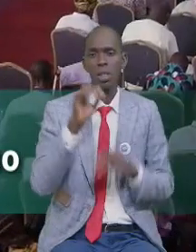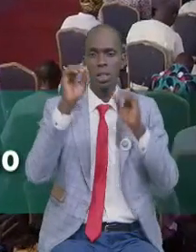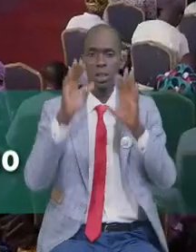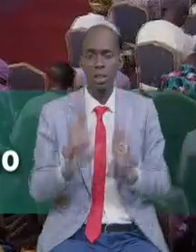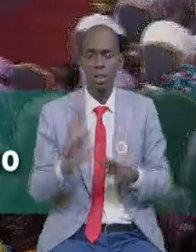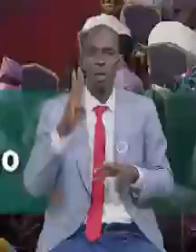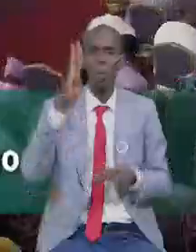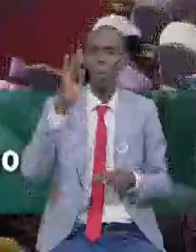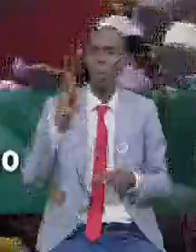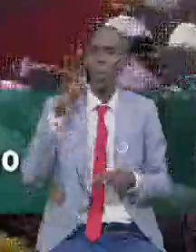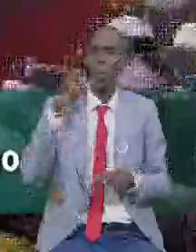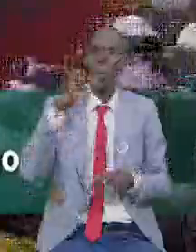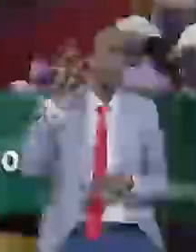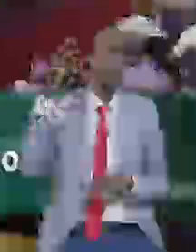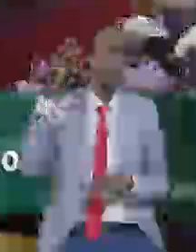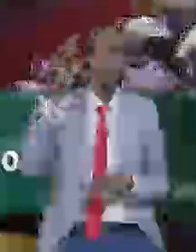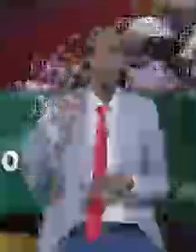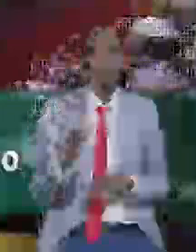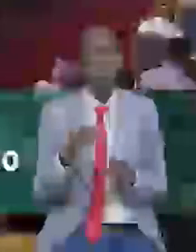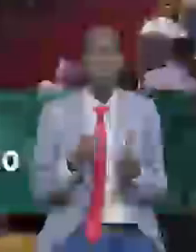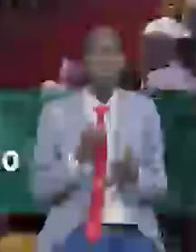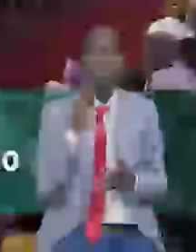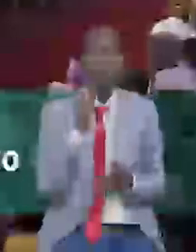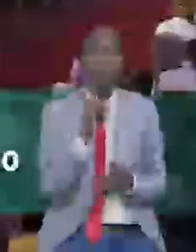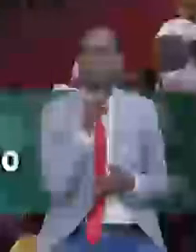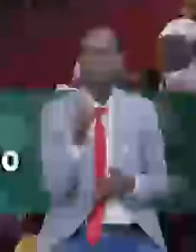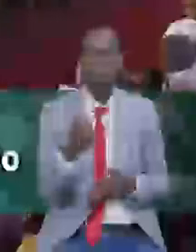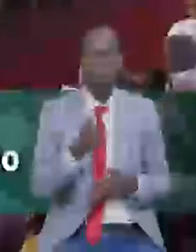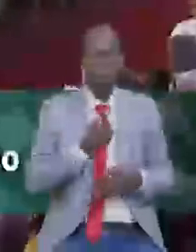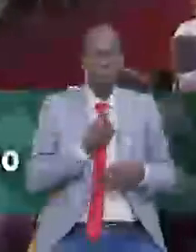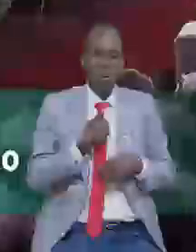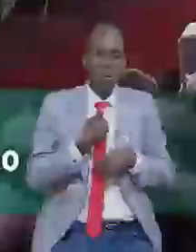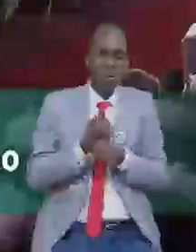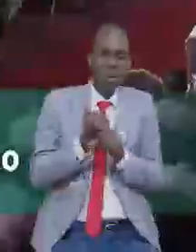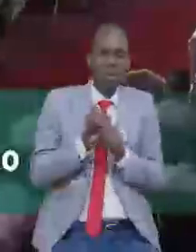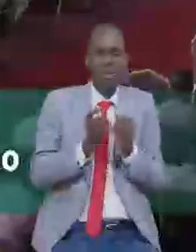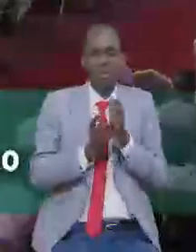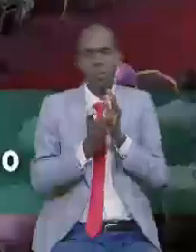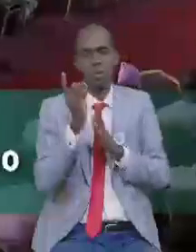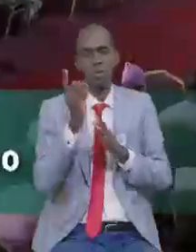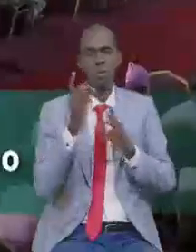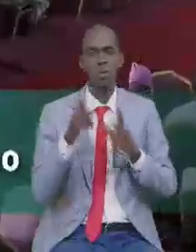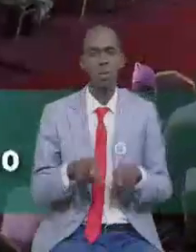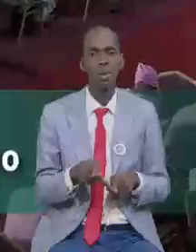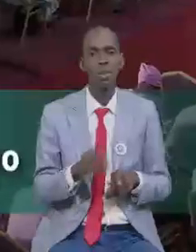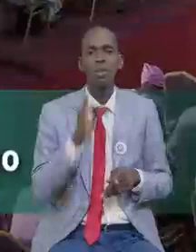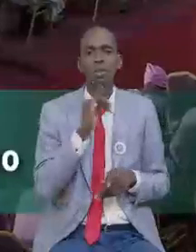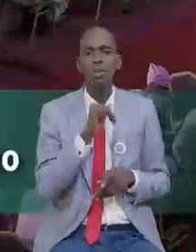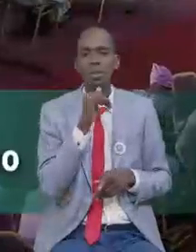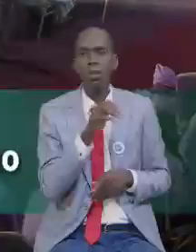the grace of God. It's not a self-made man. It's not a